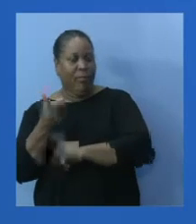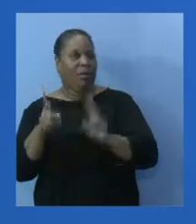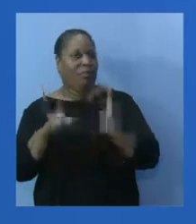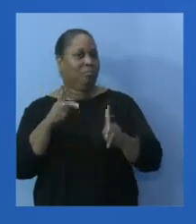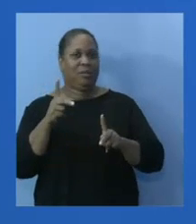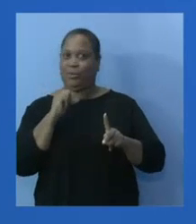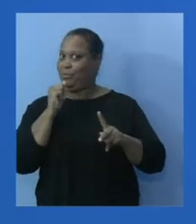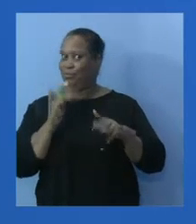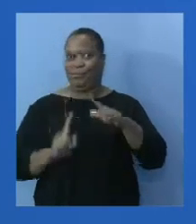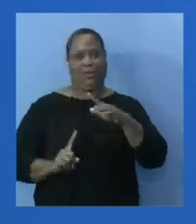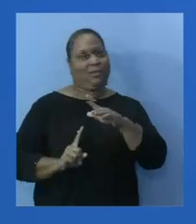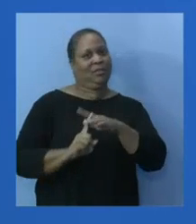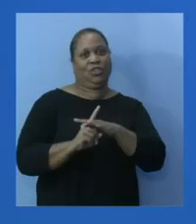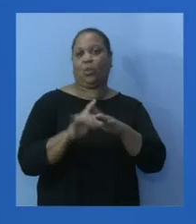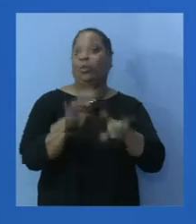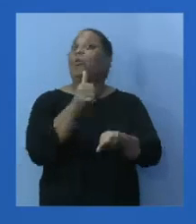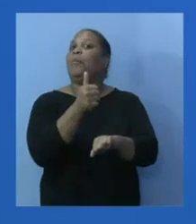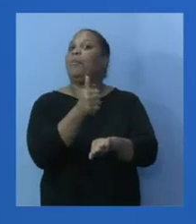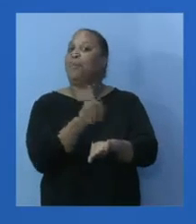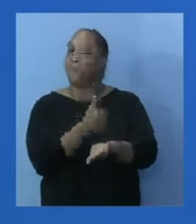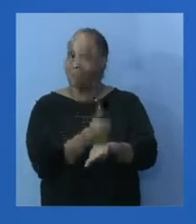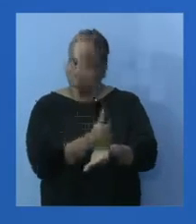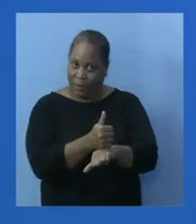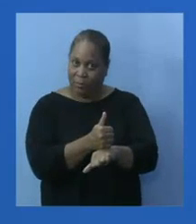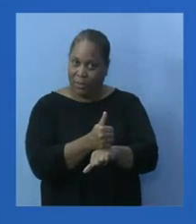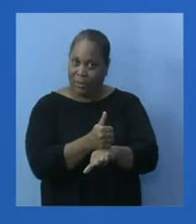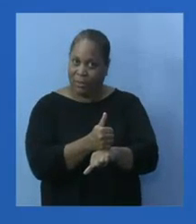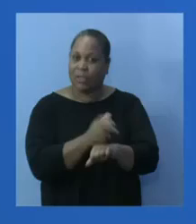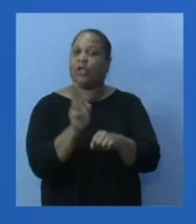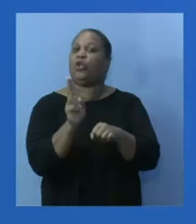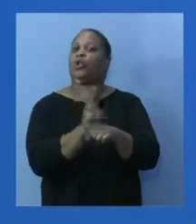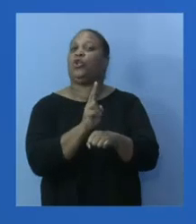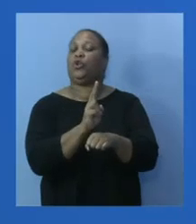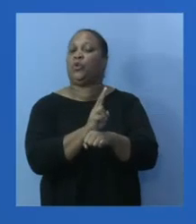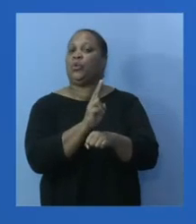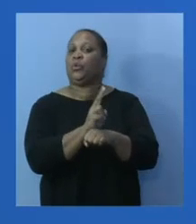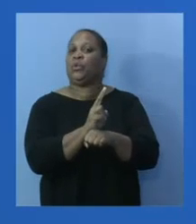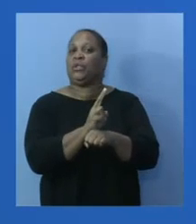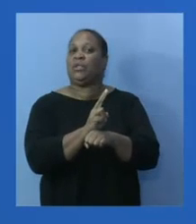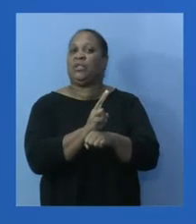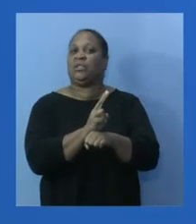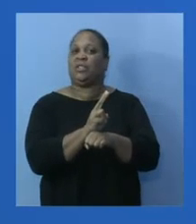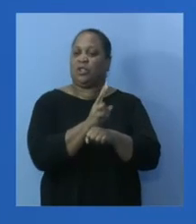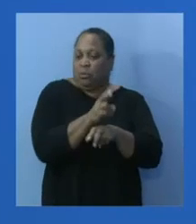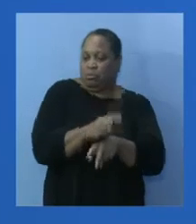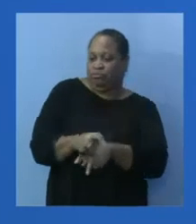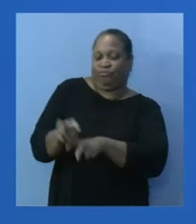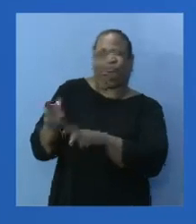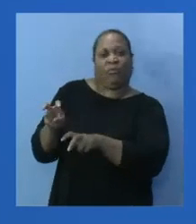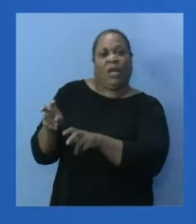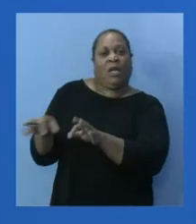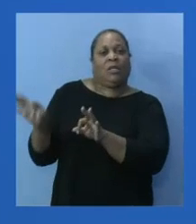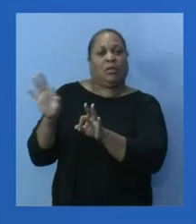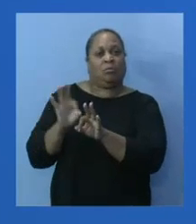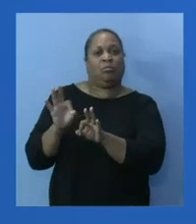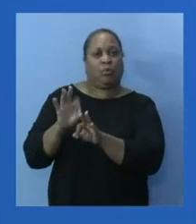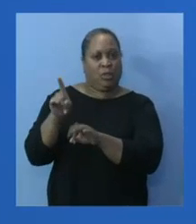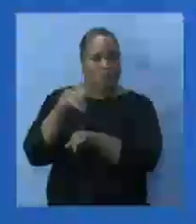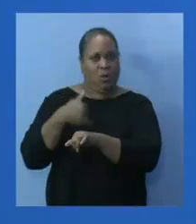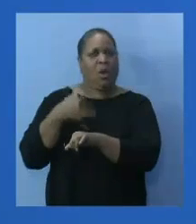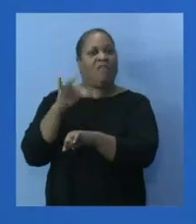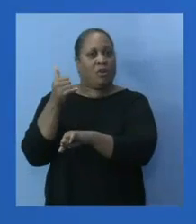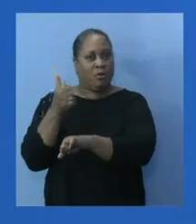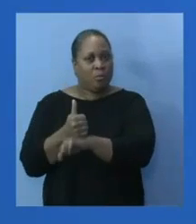do not show up to their appointment, which is, let me just use that as a perfect segue to say it's really critically important. If you have an appointment